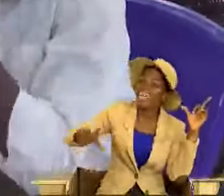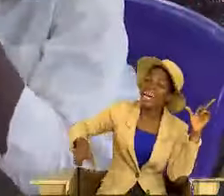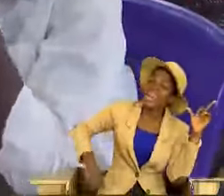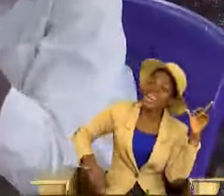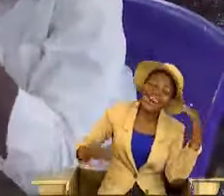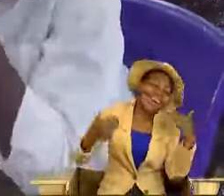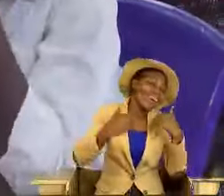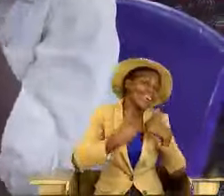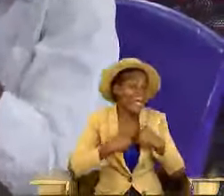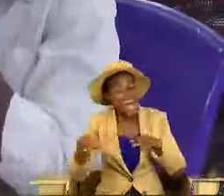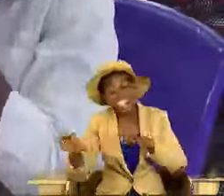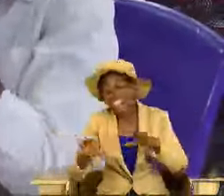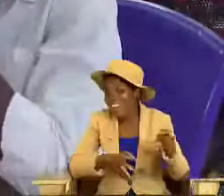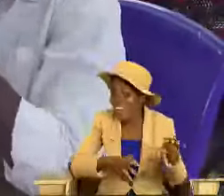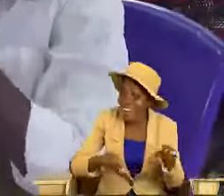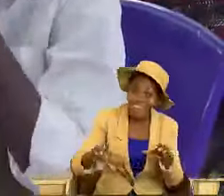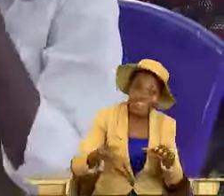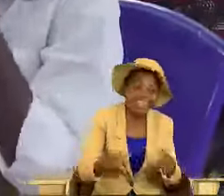come